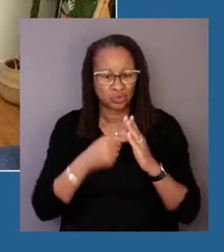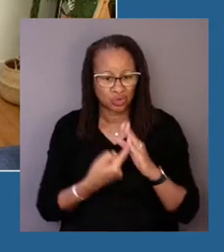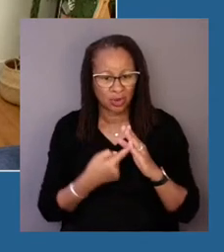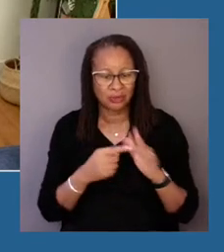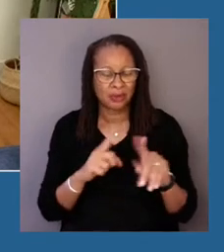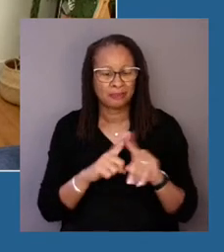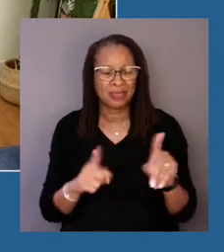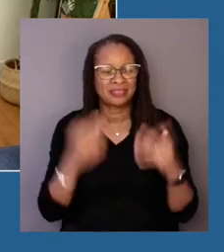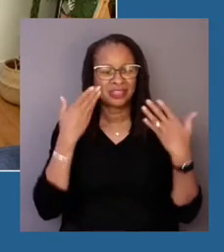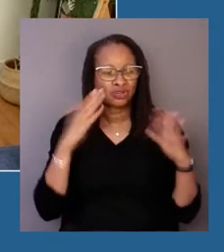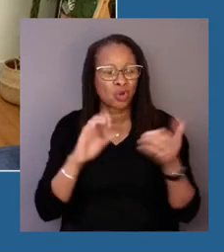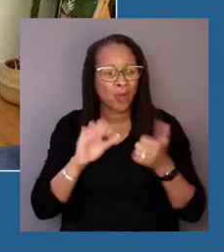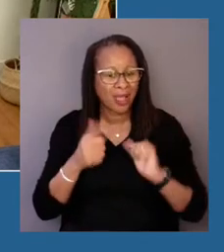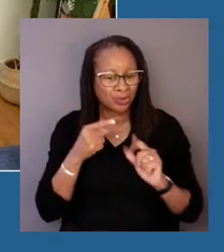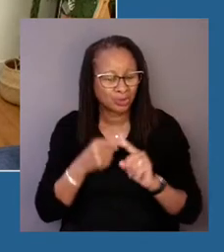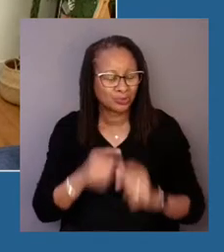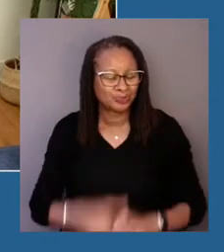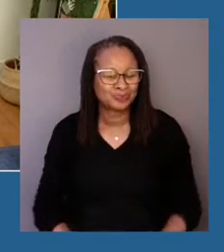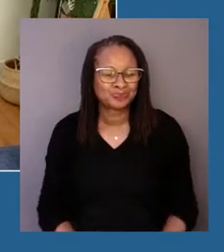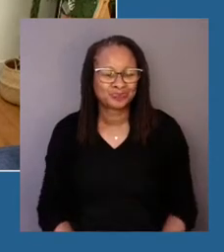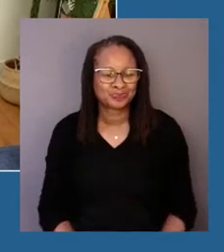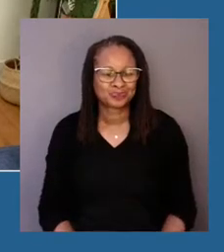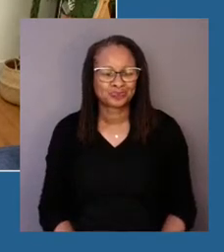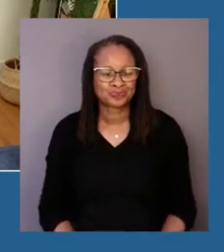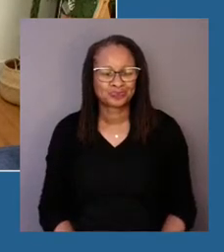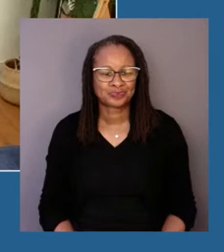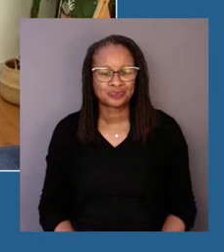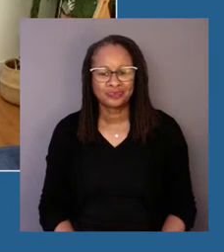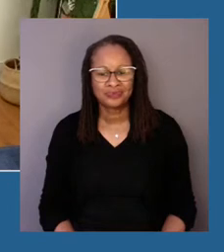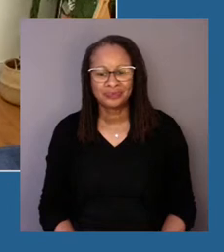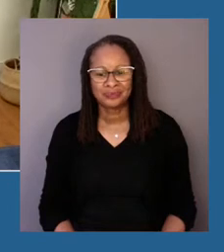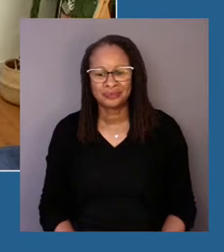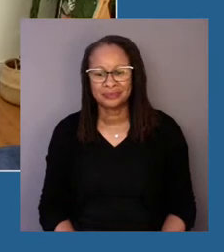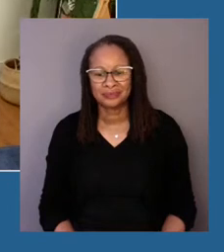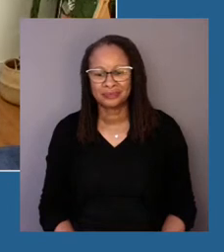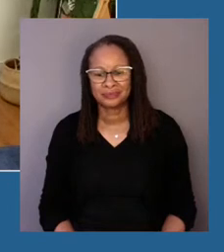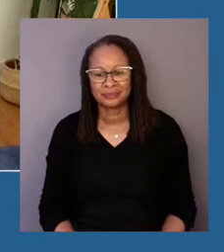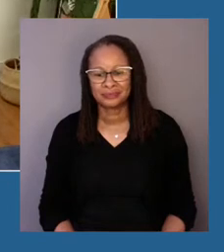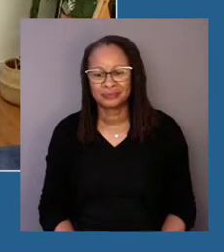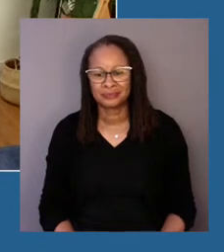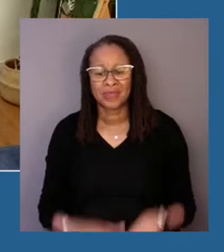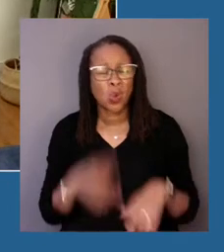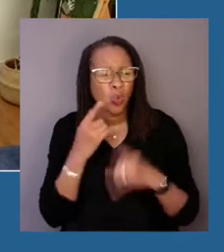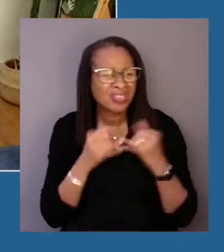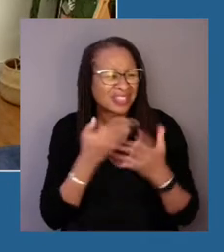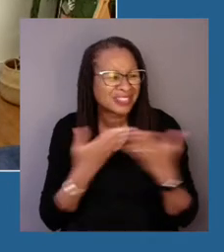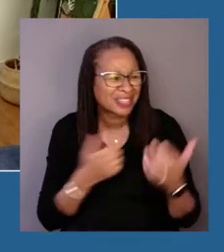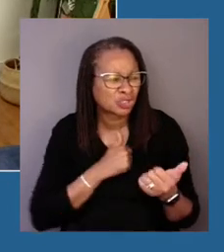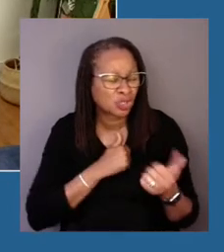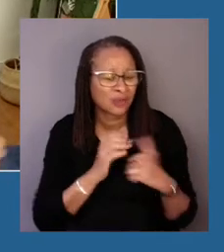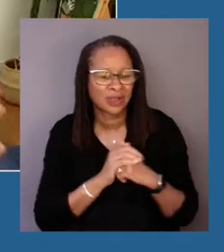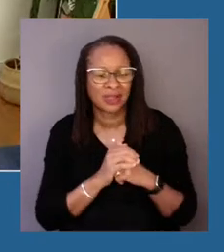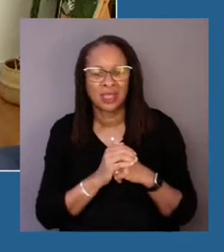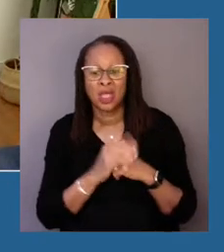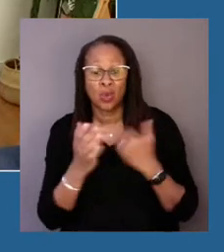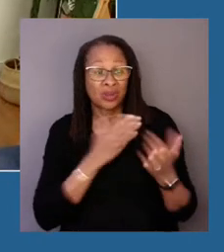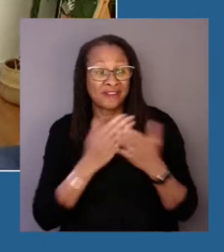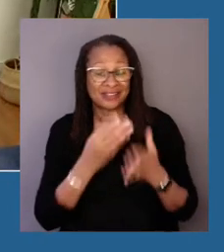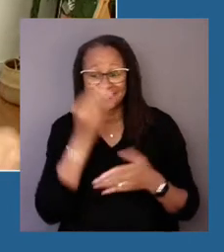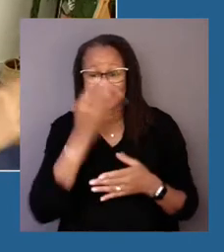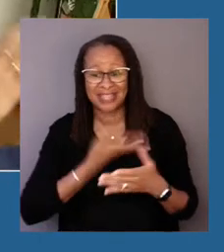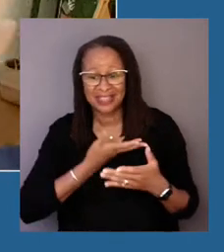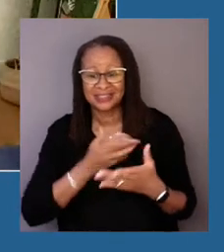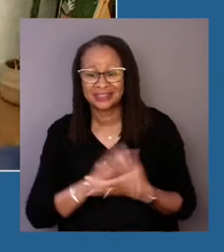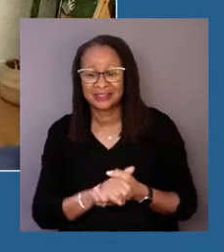don't know how to. So yeah. I guess, and it's not just people as well. Sorry, just one last thing. Like whatever your talent is, right? If it's music,